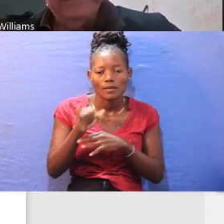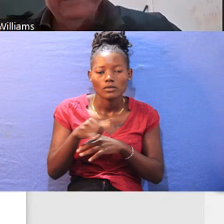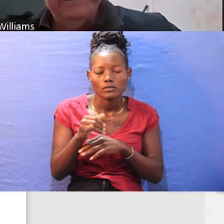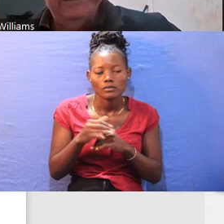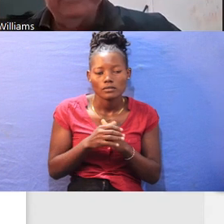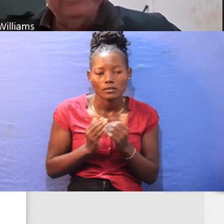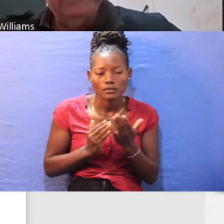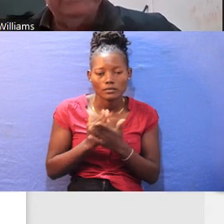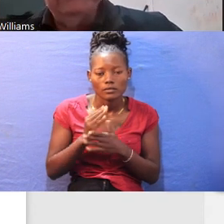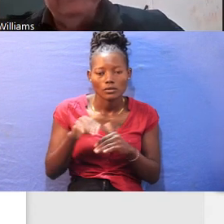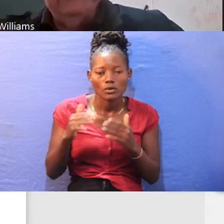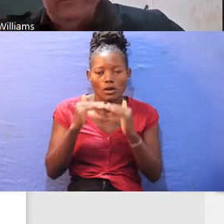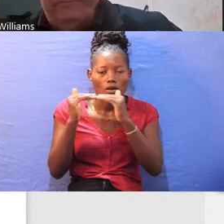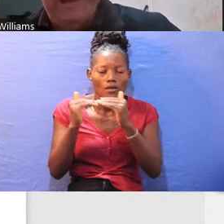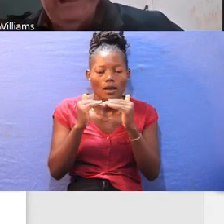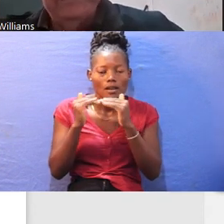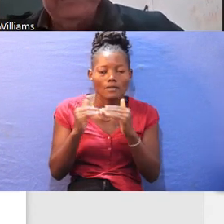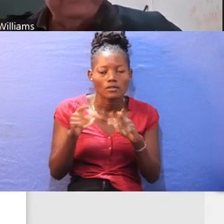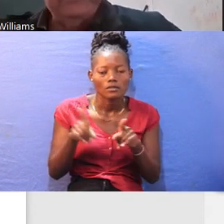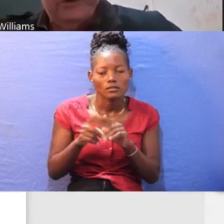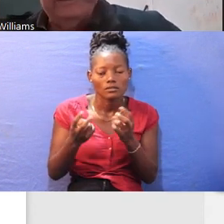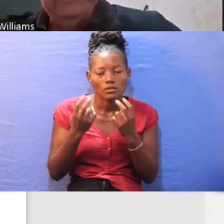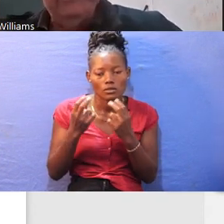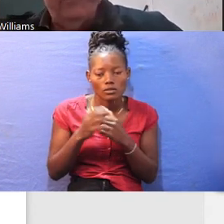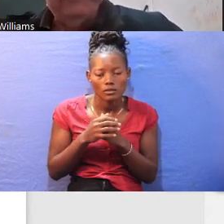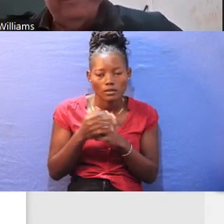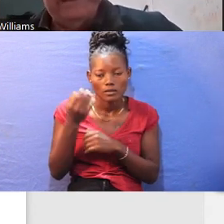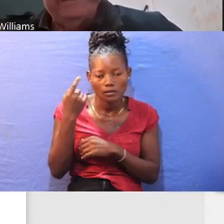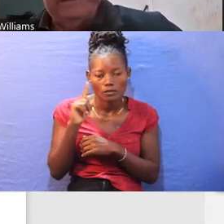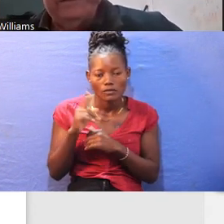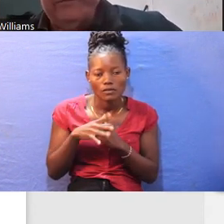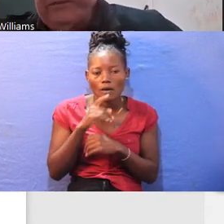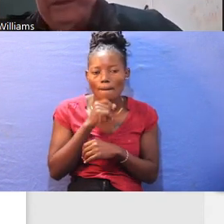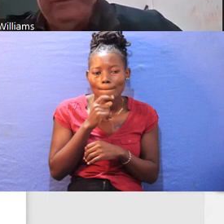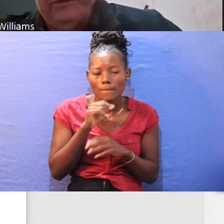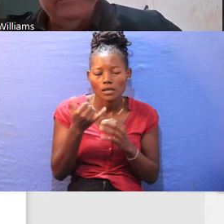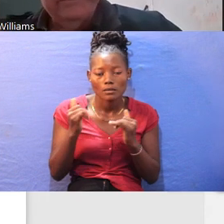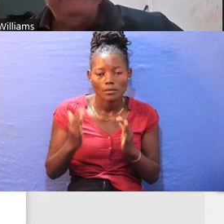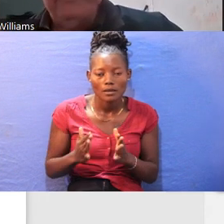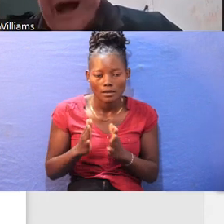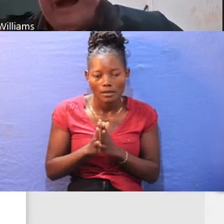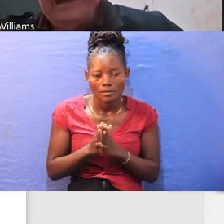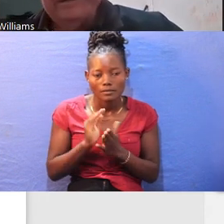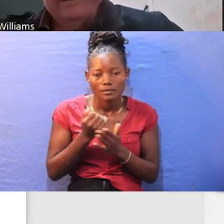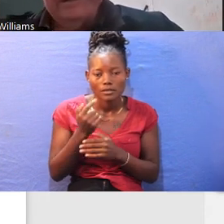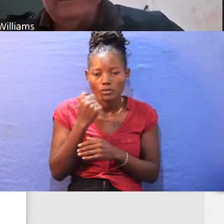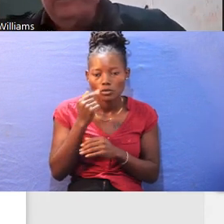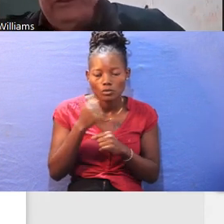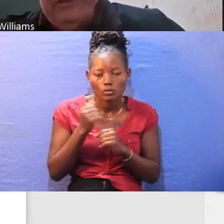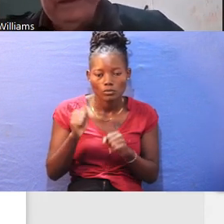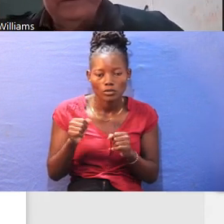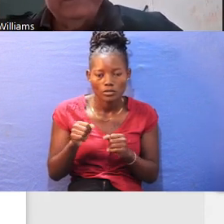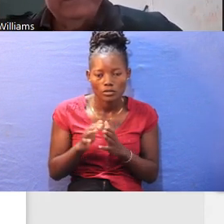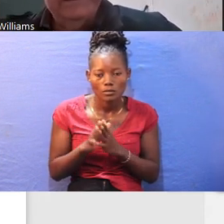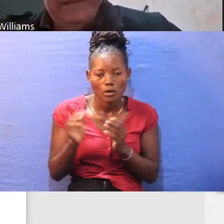levels, you're looking for male athletes. Certainly you want somebody that can cover a 10-meter fly in